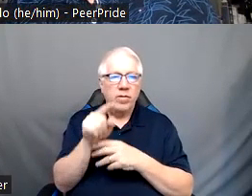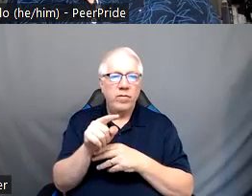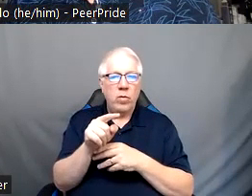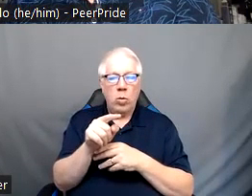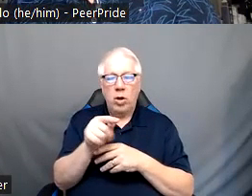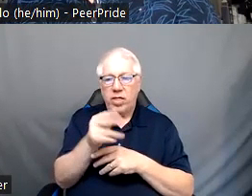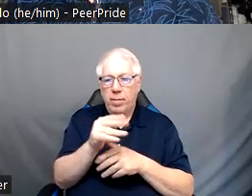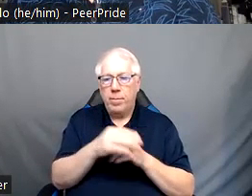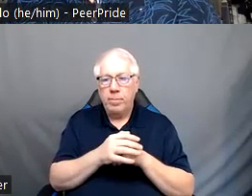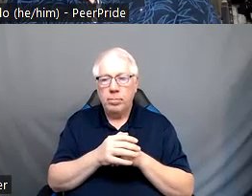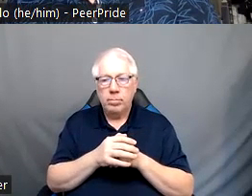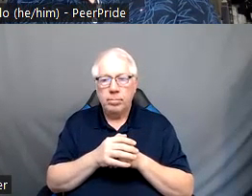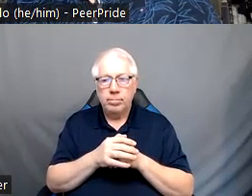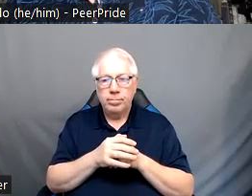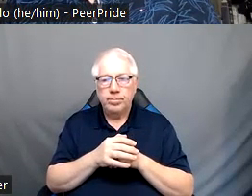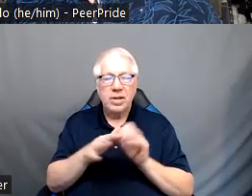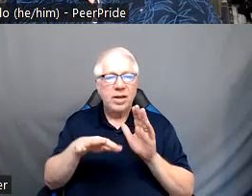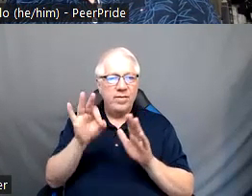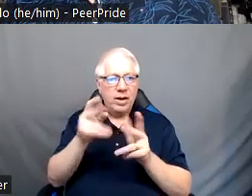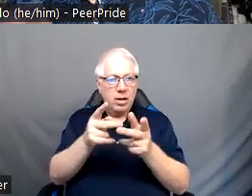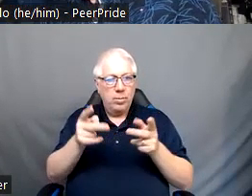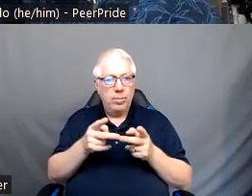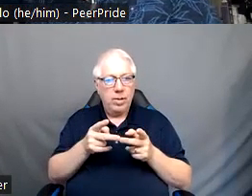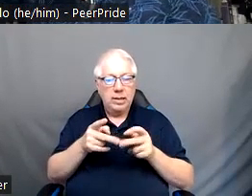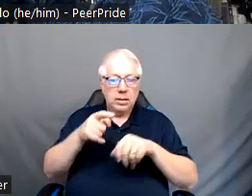them in, finding a place and a